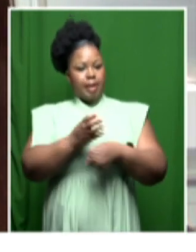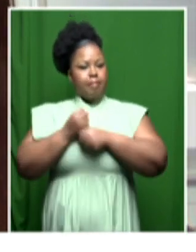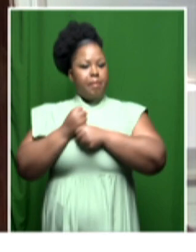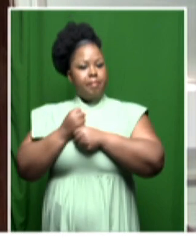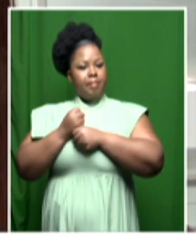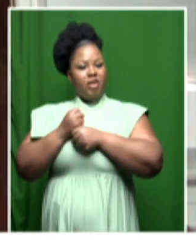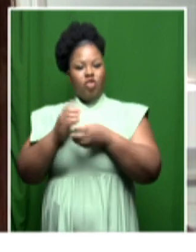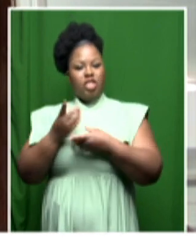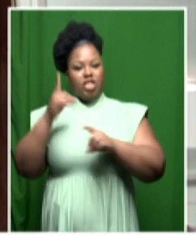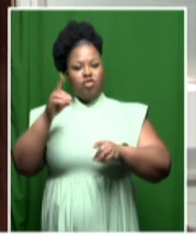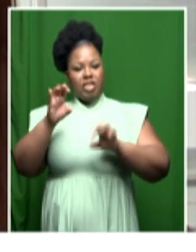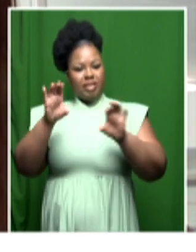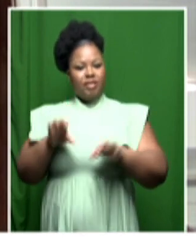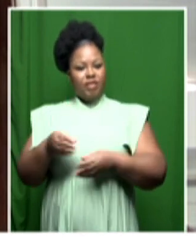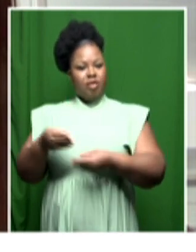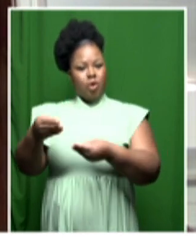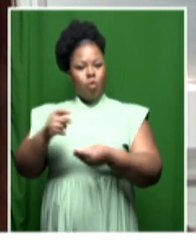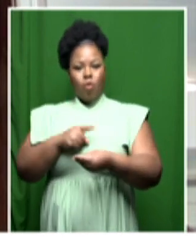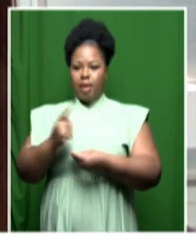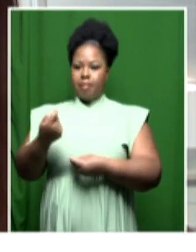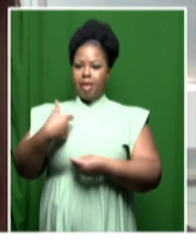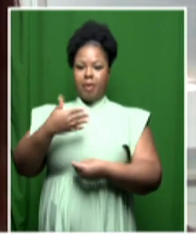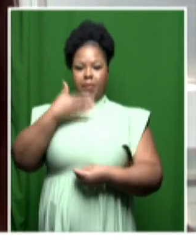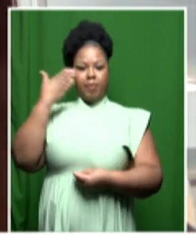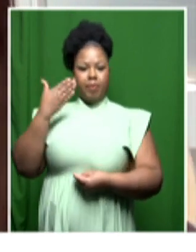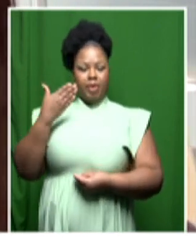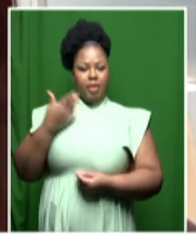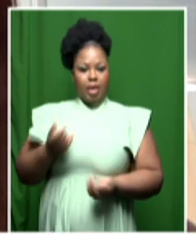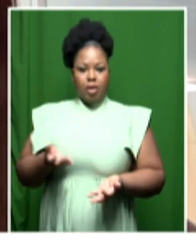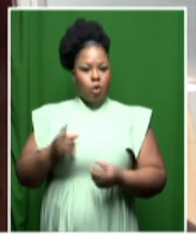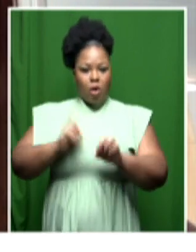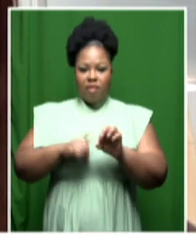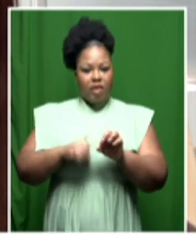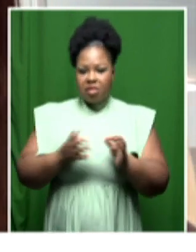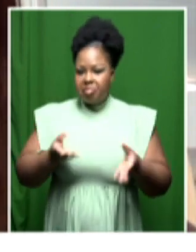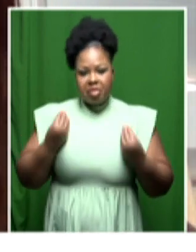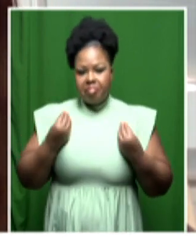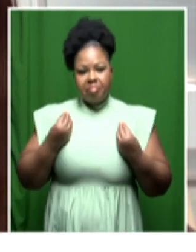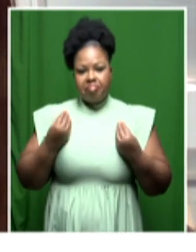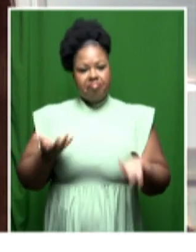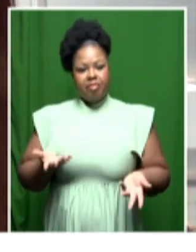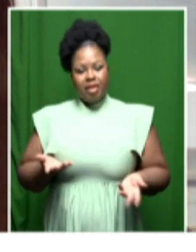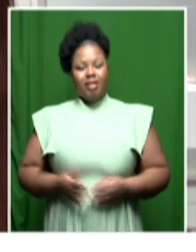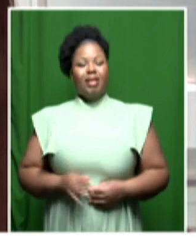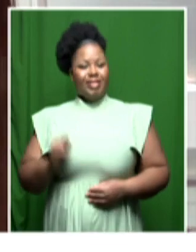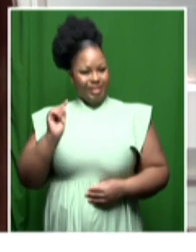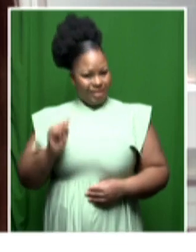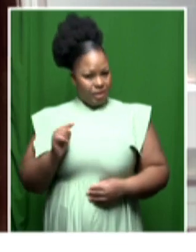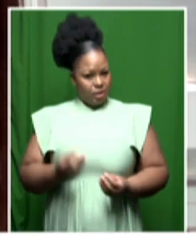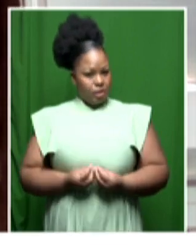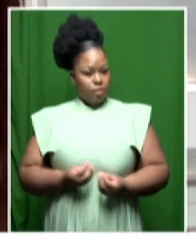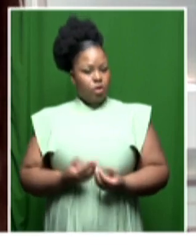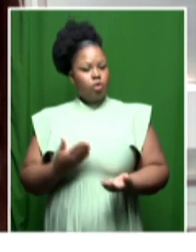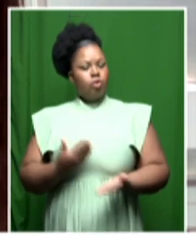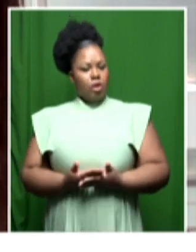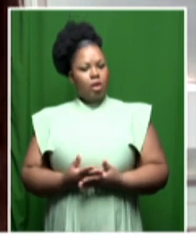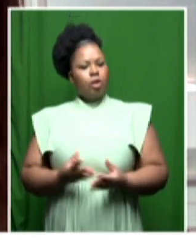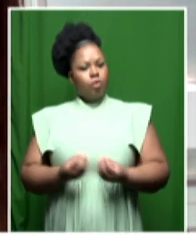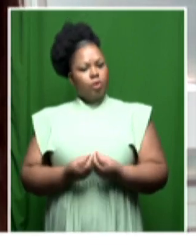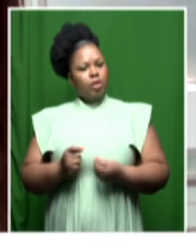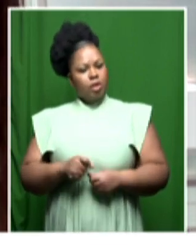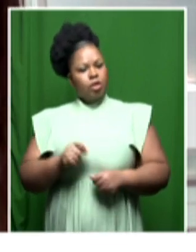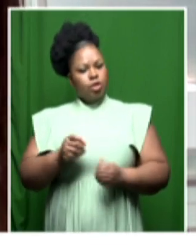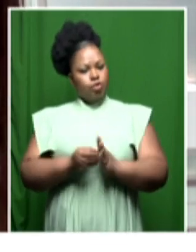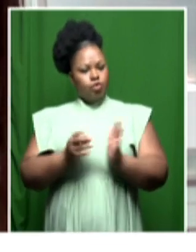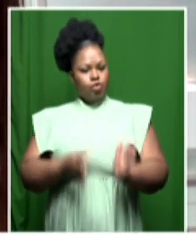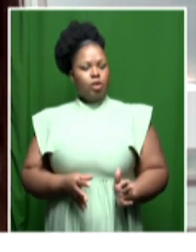these degrees because there's X amount outstanding and then they never get their degree from them. So this is something that you can work out with the respective